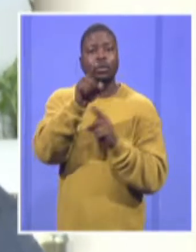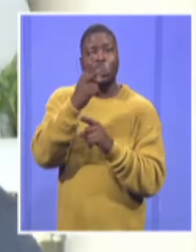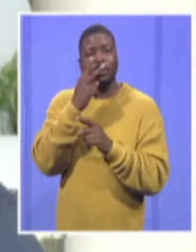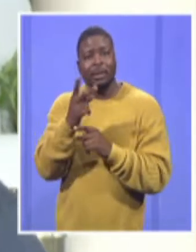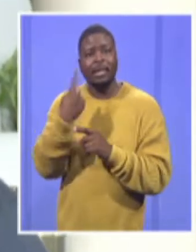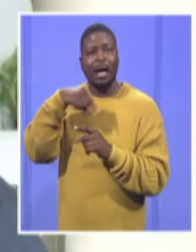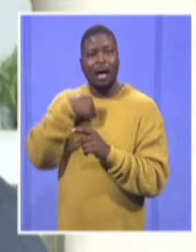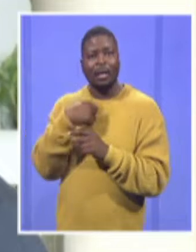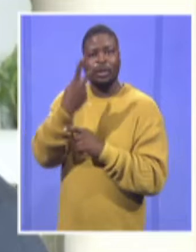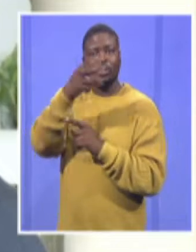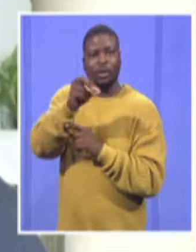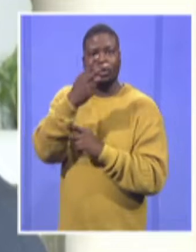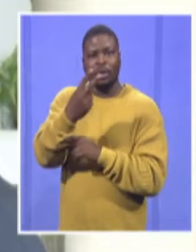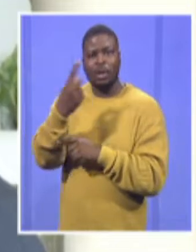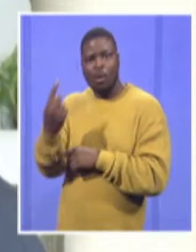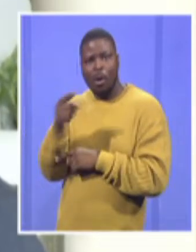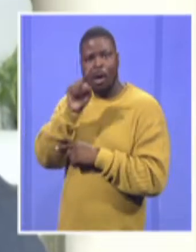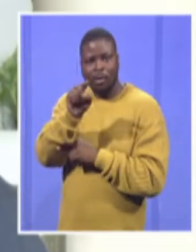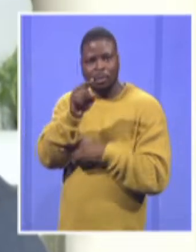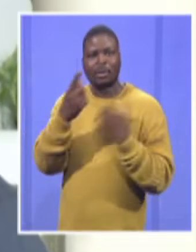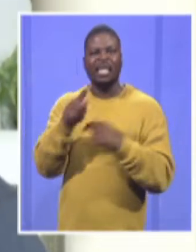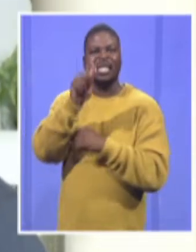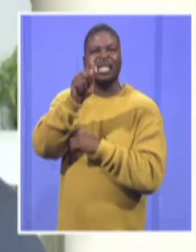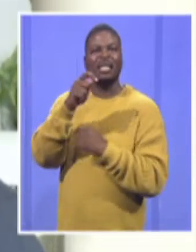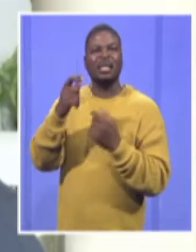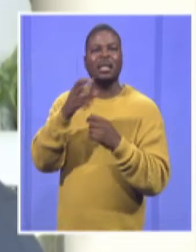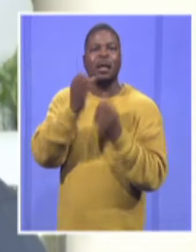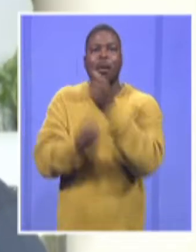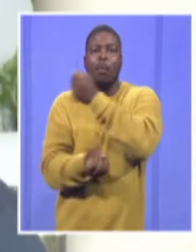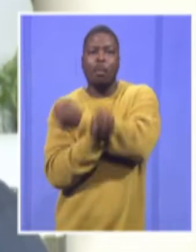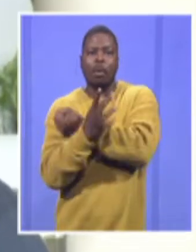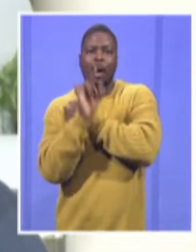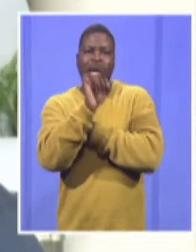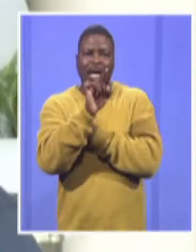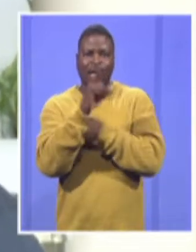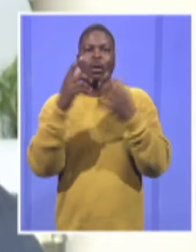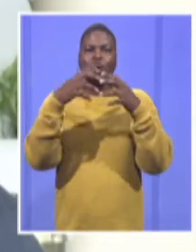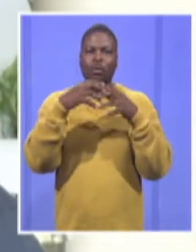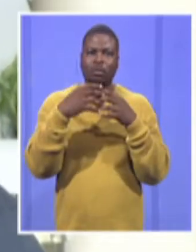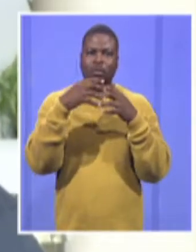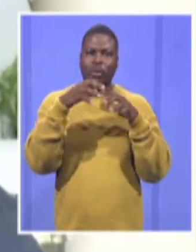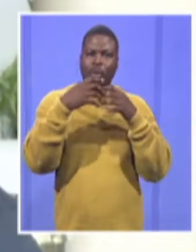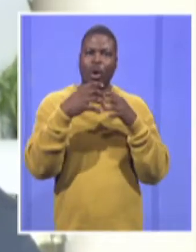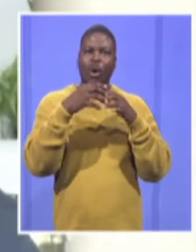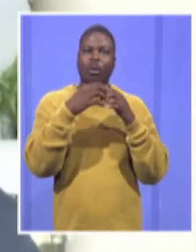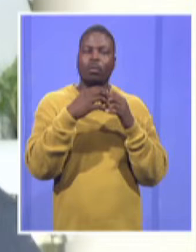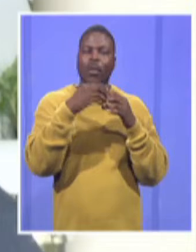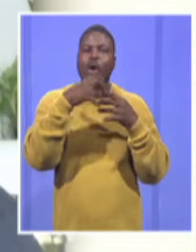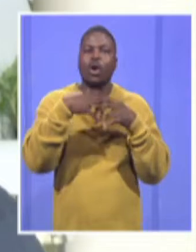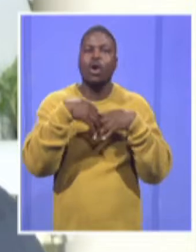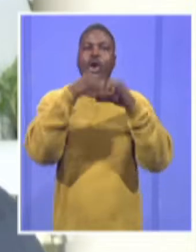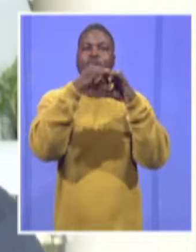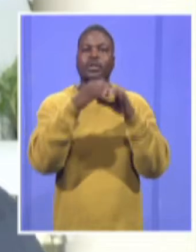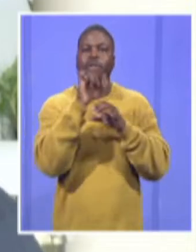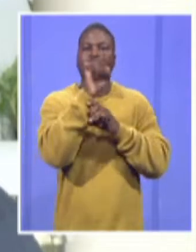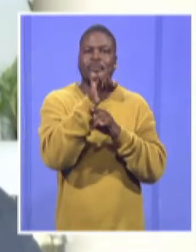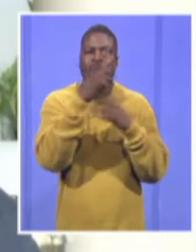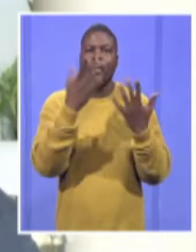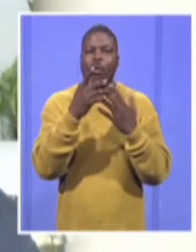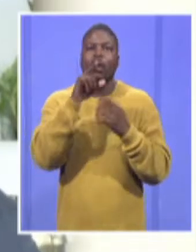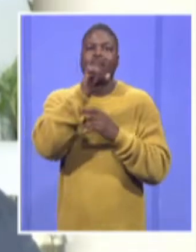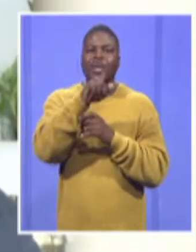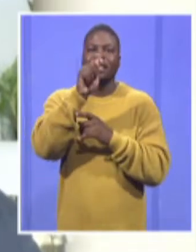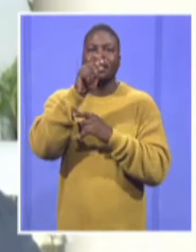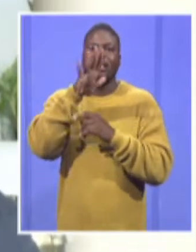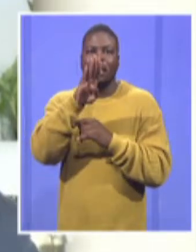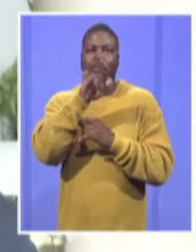marched on the TB Day in Mpumalanga, calling for government to declare TB as a health emergency. Why we're doing that?